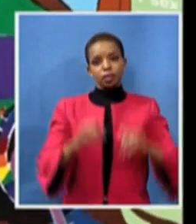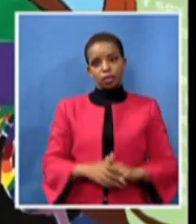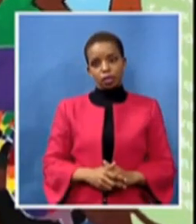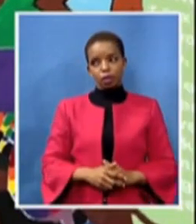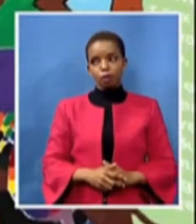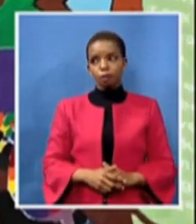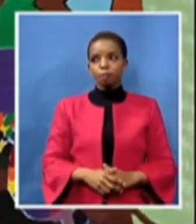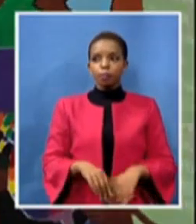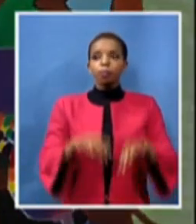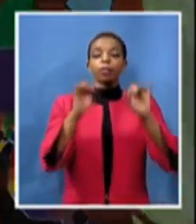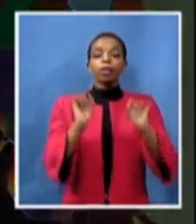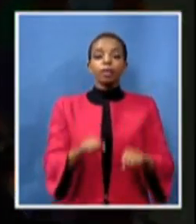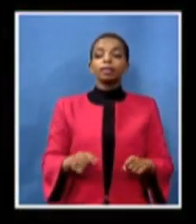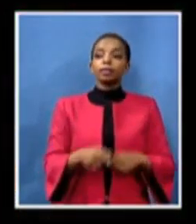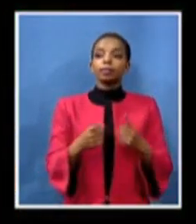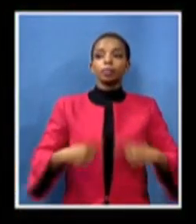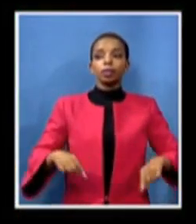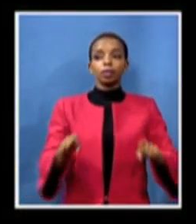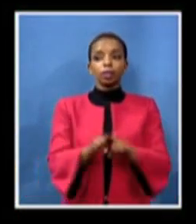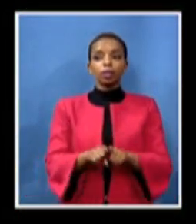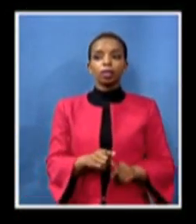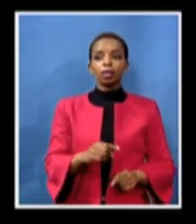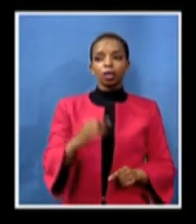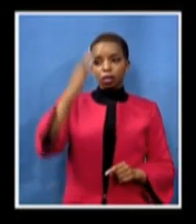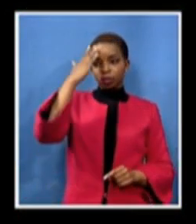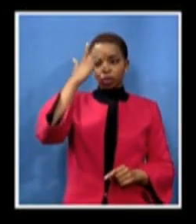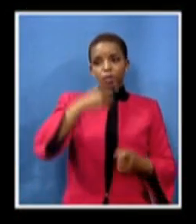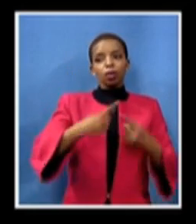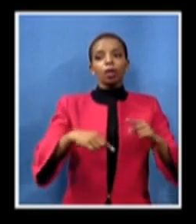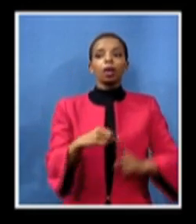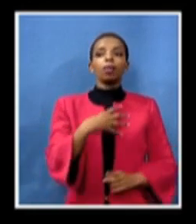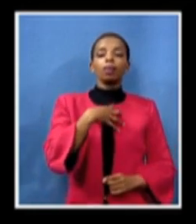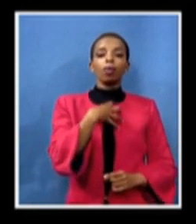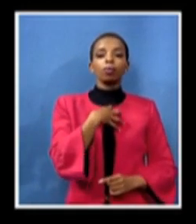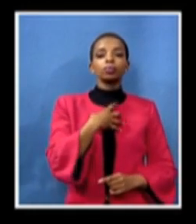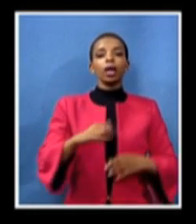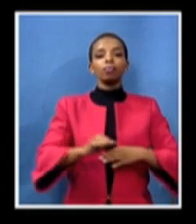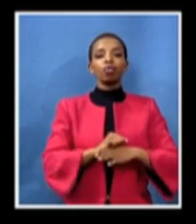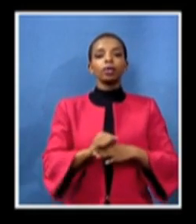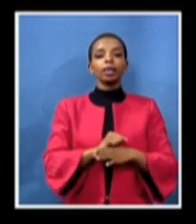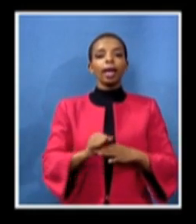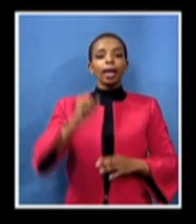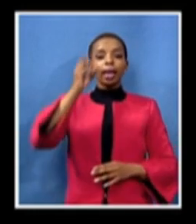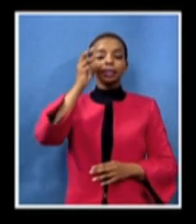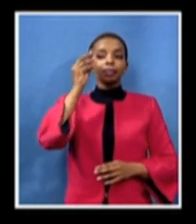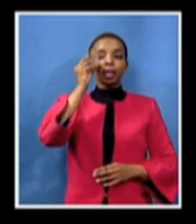own practical experience in our lives, that gender violence is a reality for all of us.